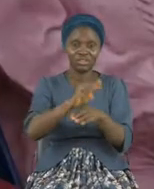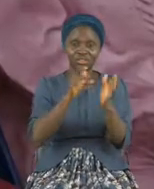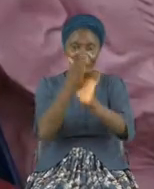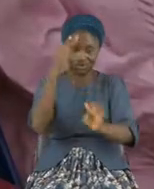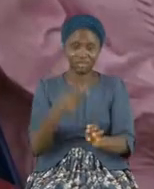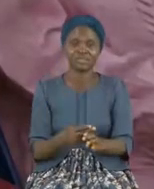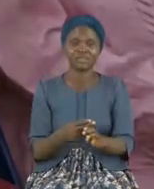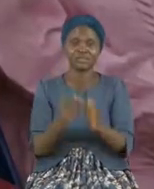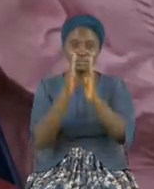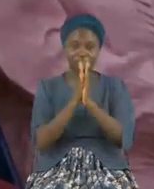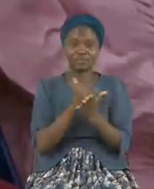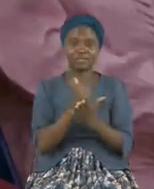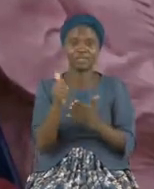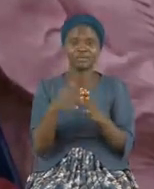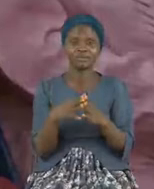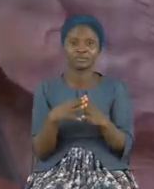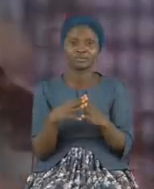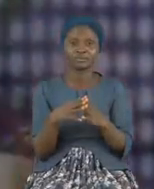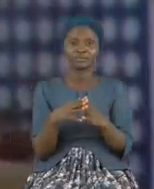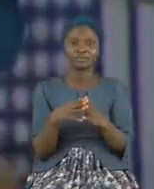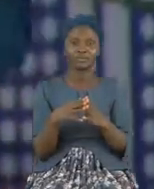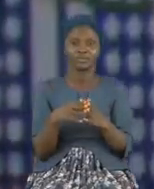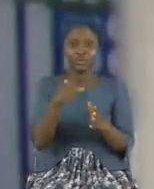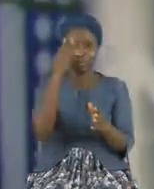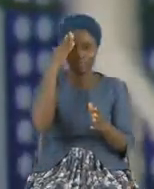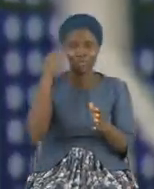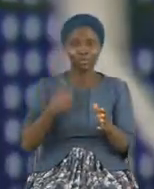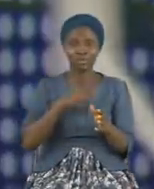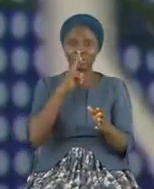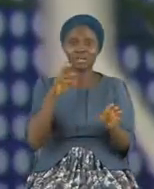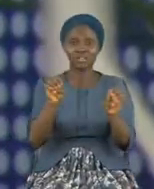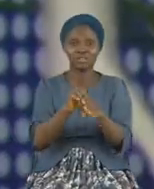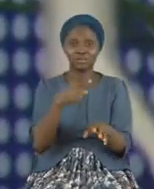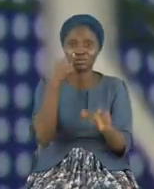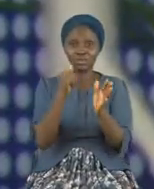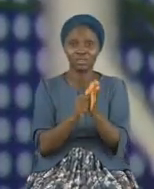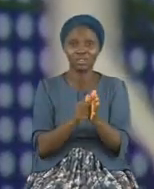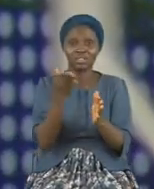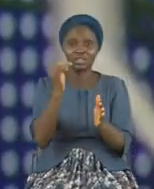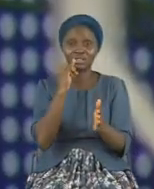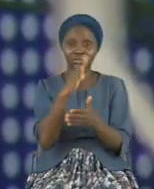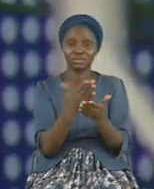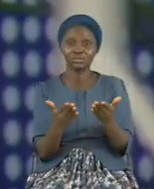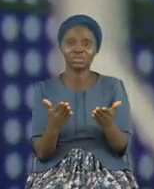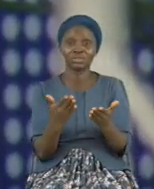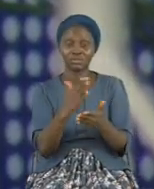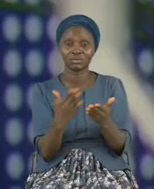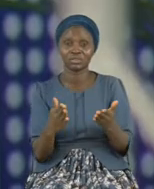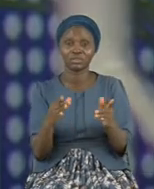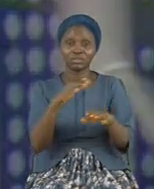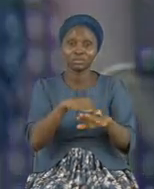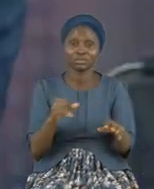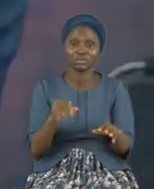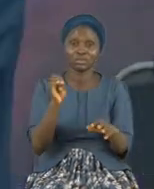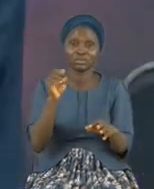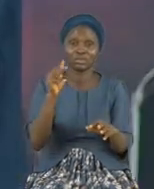name. You know, we were even told that there's something called dementia. That means, you know, as people